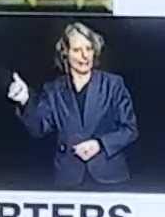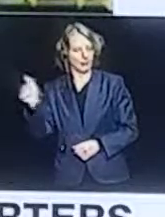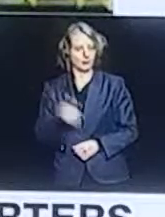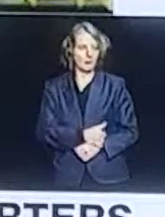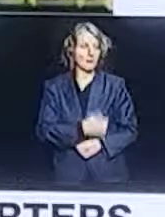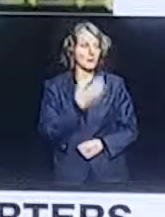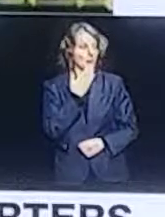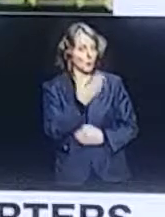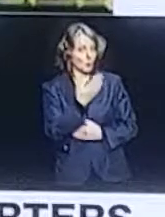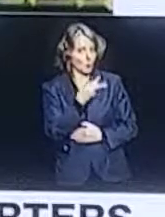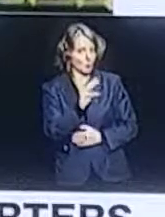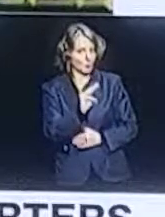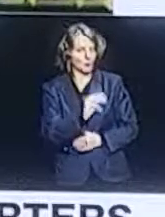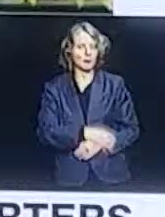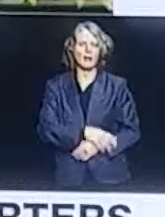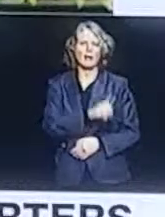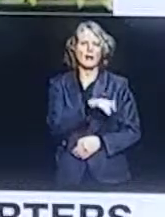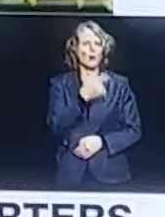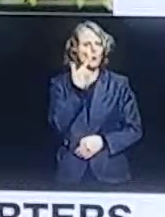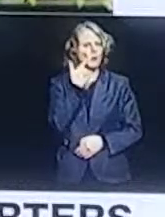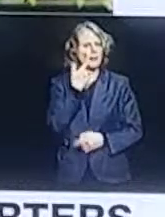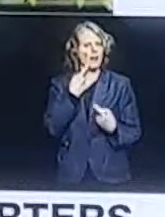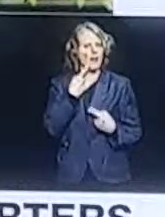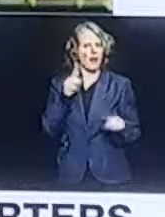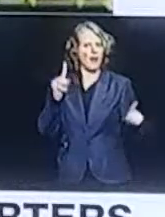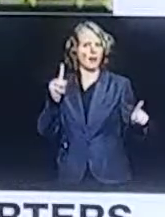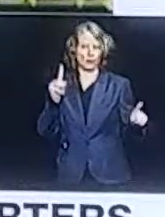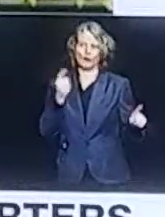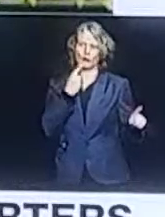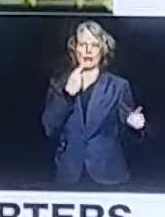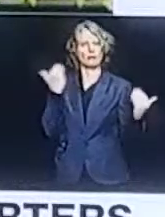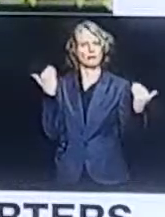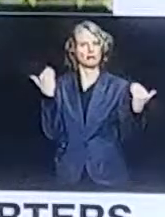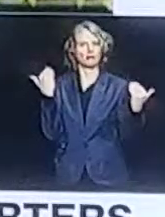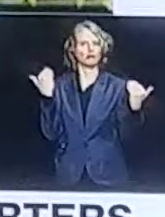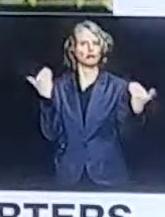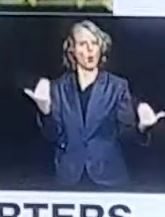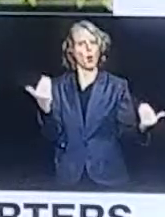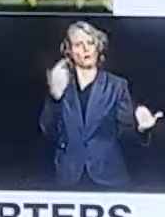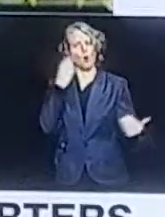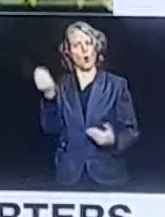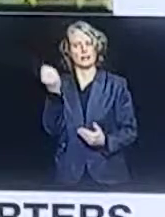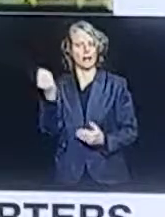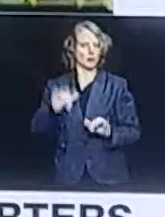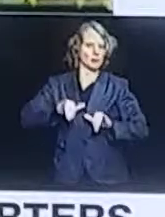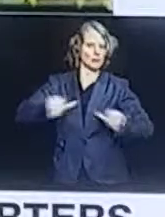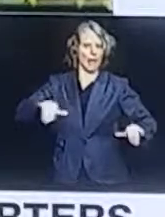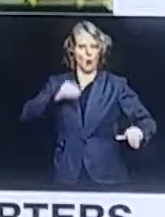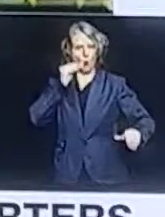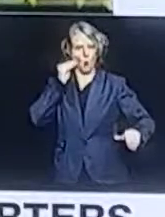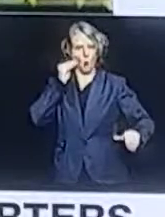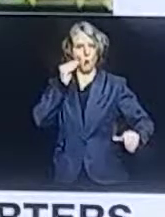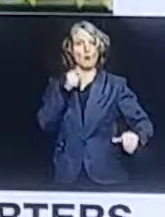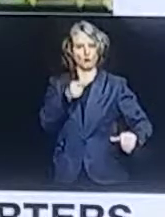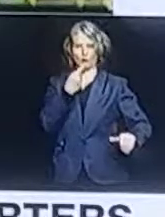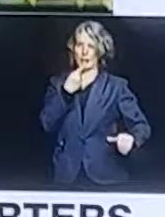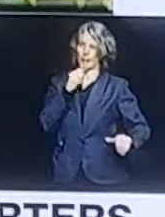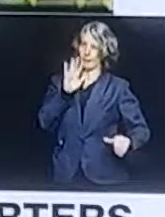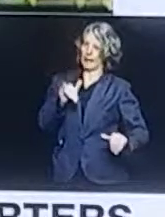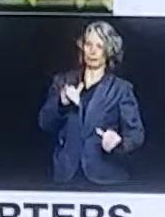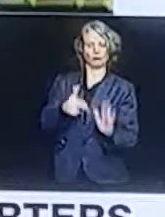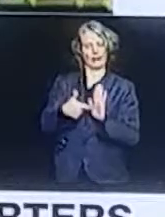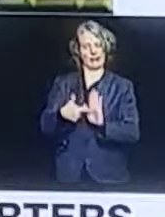morning, Prime Minister. Prime Minister, you just kind of gave the green light, if you will, on Ontario's stay-at-home order, saying it's the type of tough measure